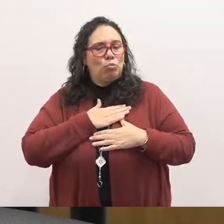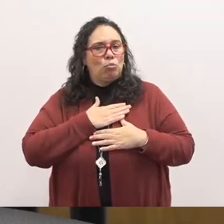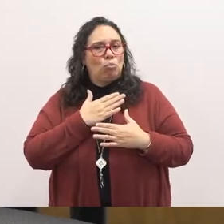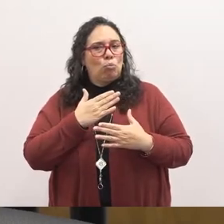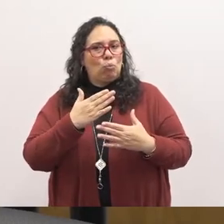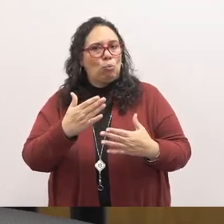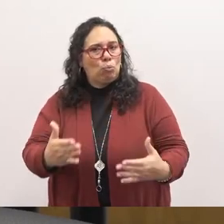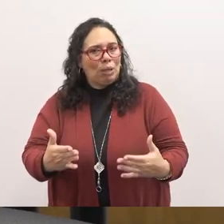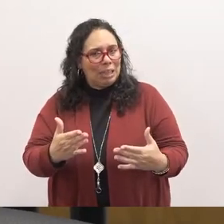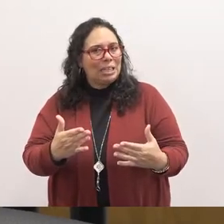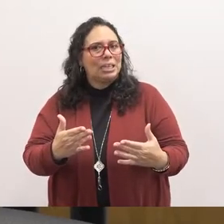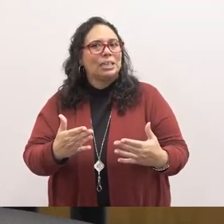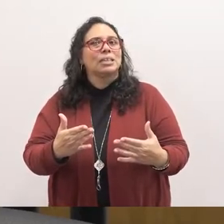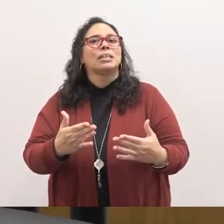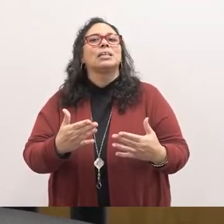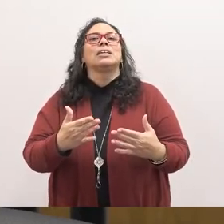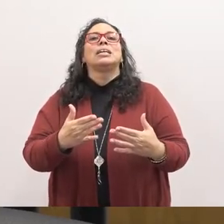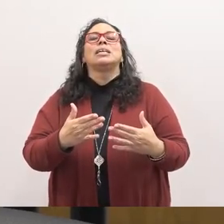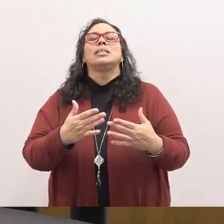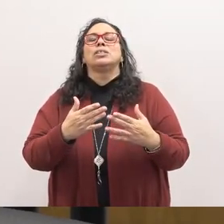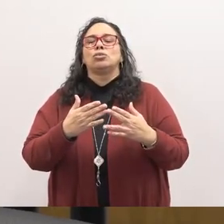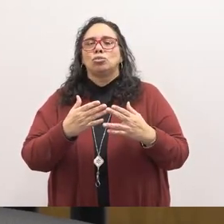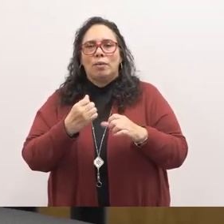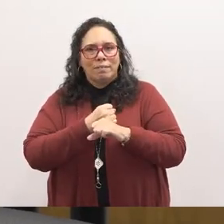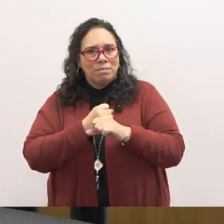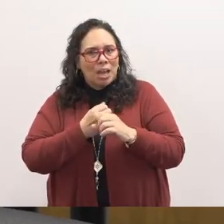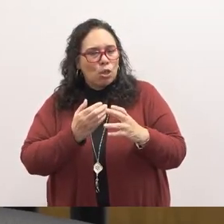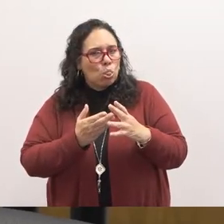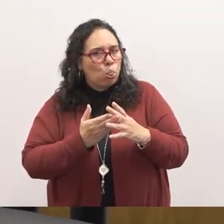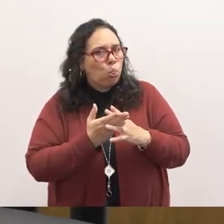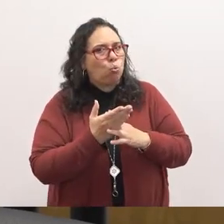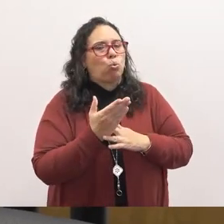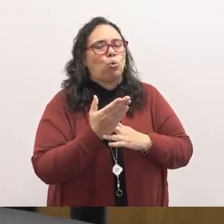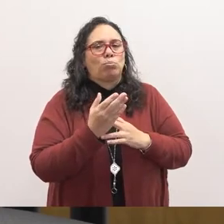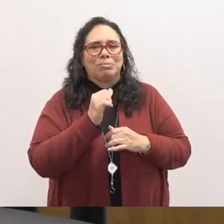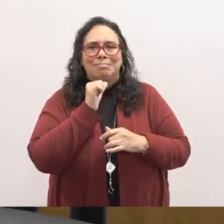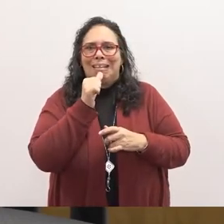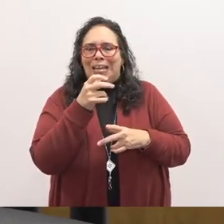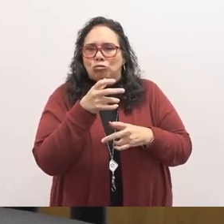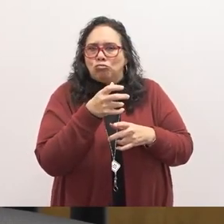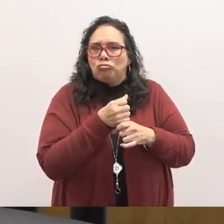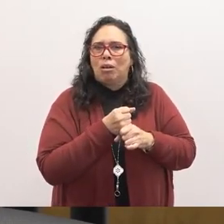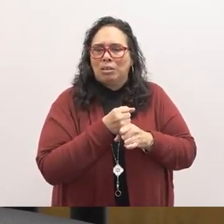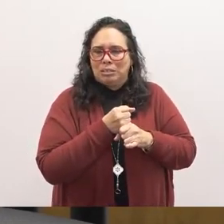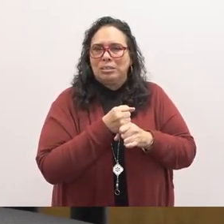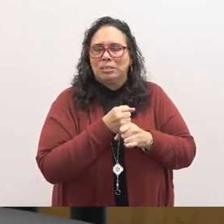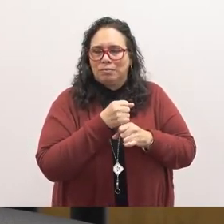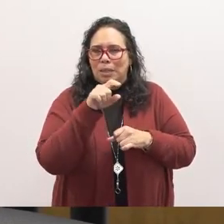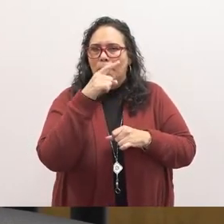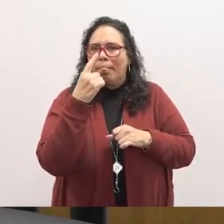through that previous distrust that the Black community has had with systems to make sure that they had their